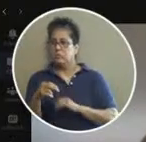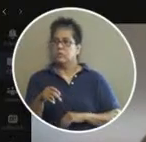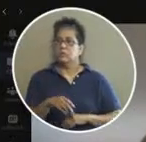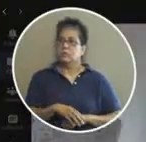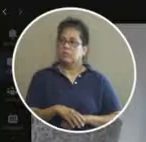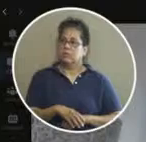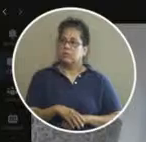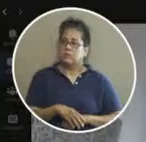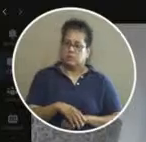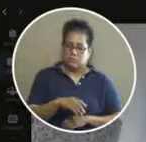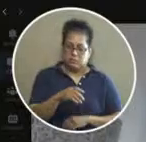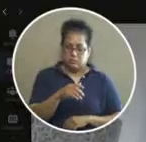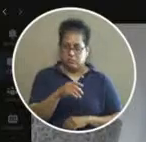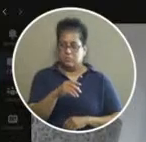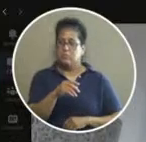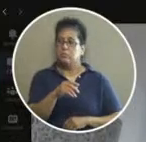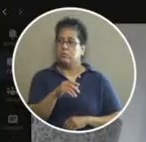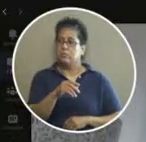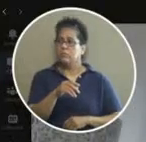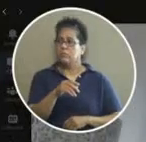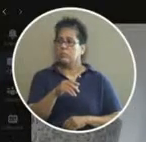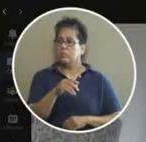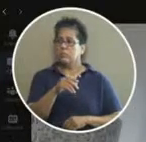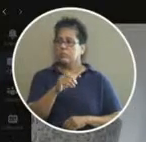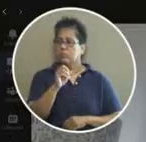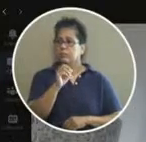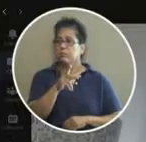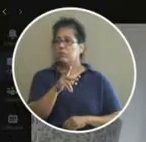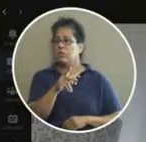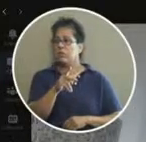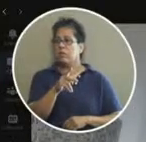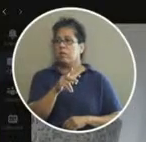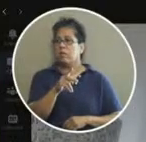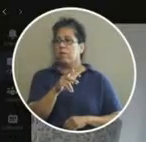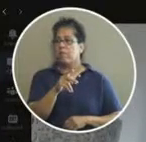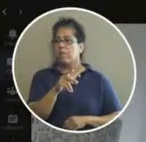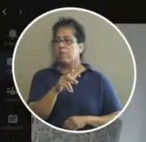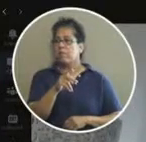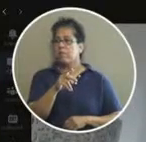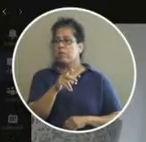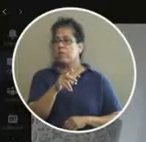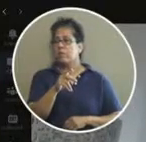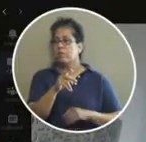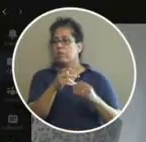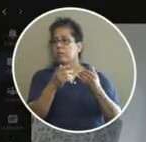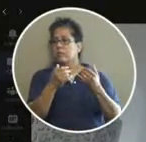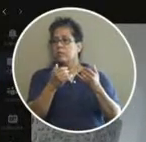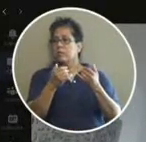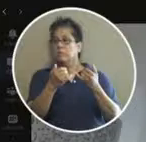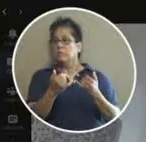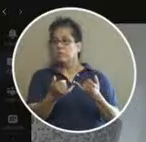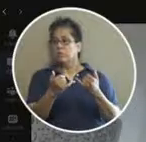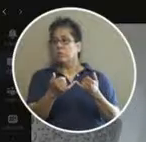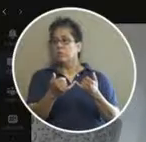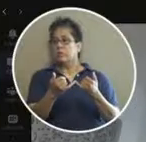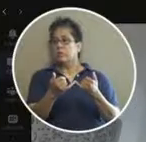afternoon. Can you hear me? Yes, ma'am. The current